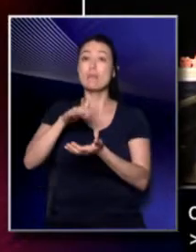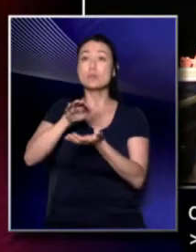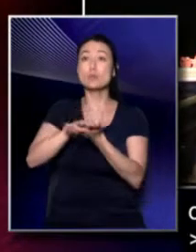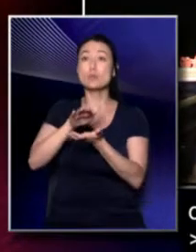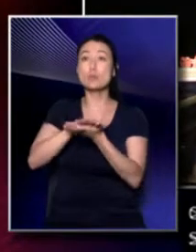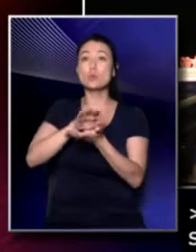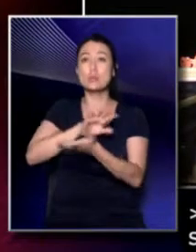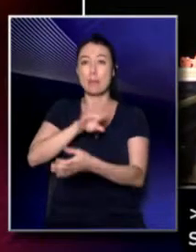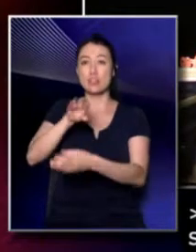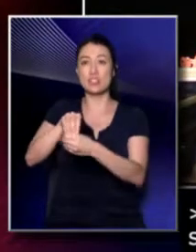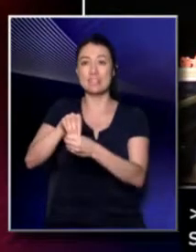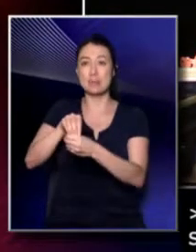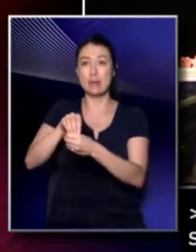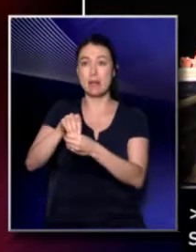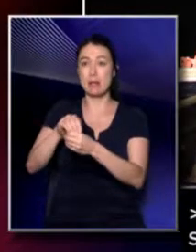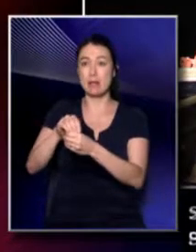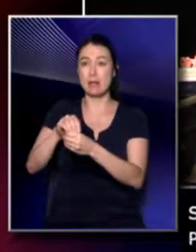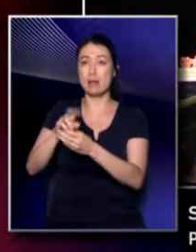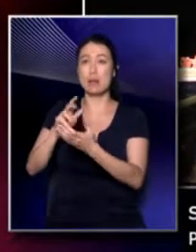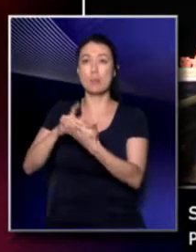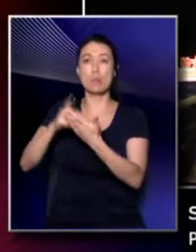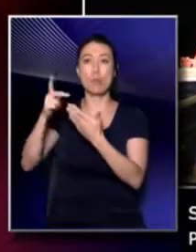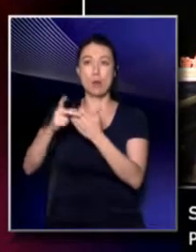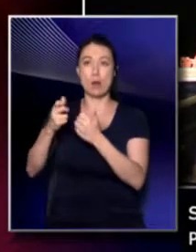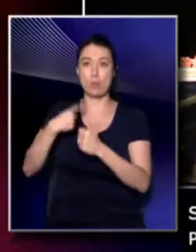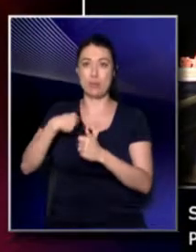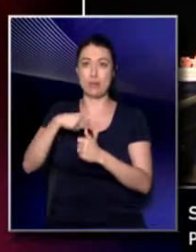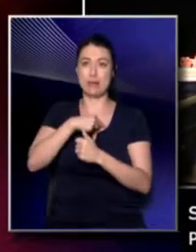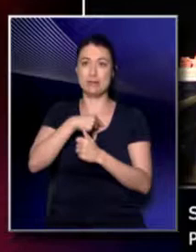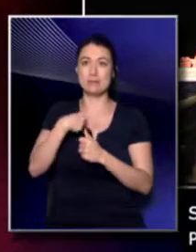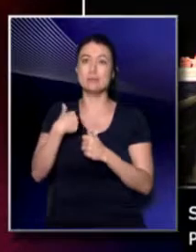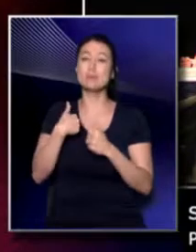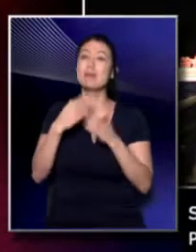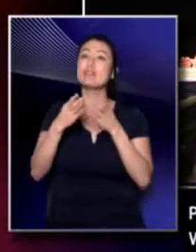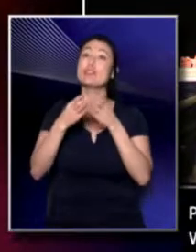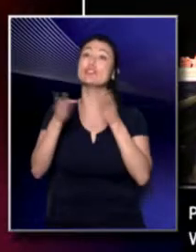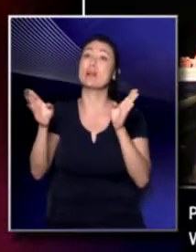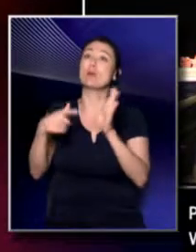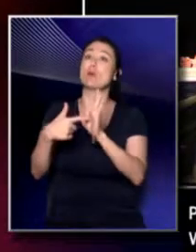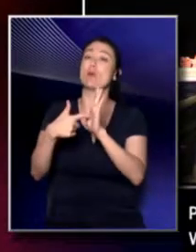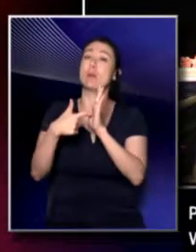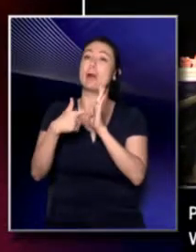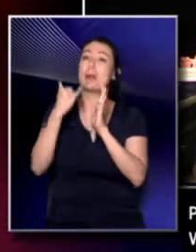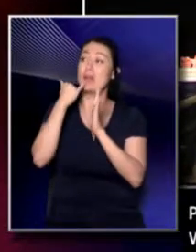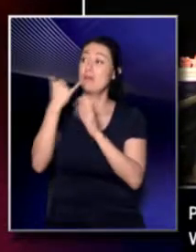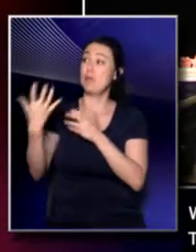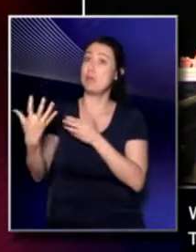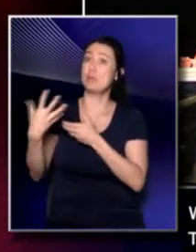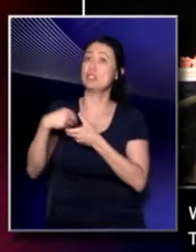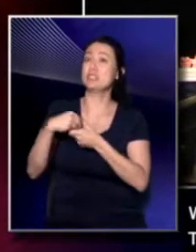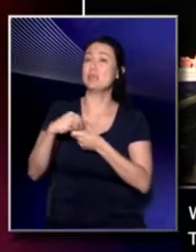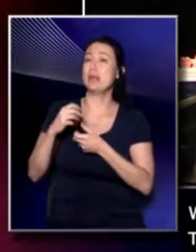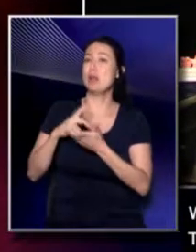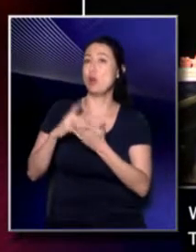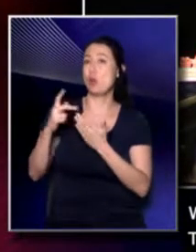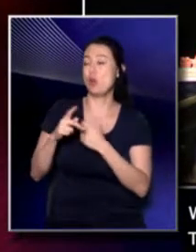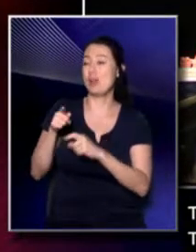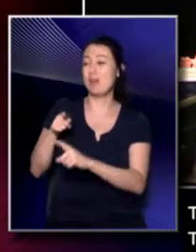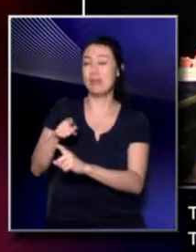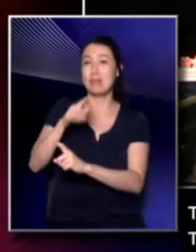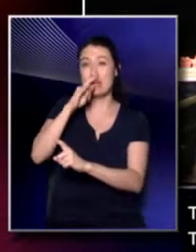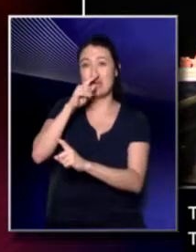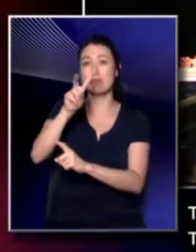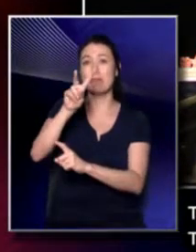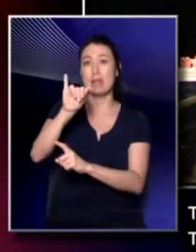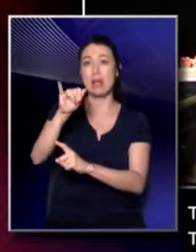in a program with us. We have a general requirement that in order to participate in the program, if the child is VI or